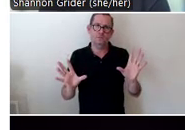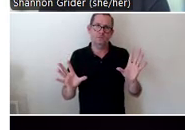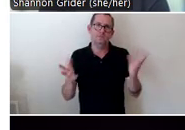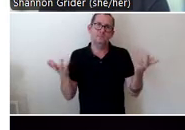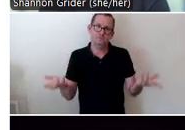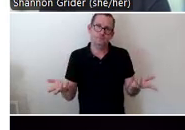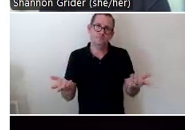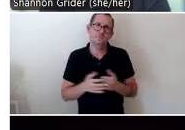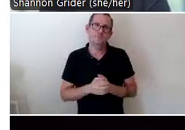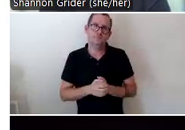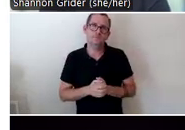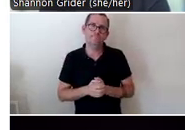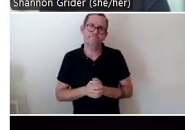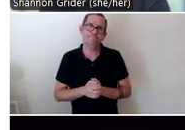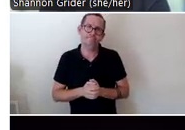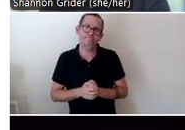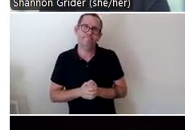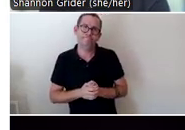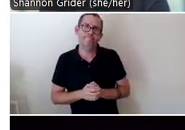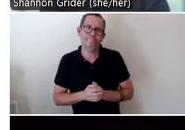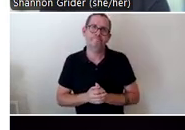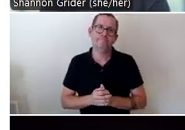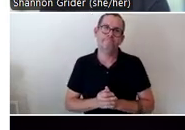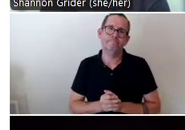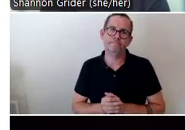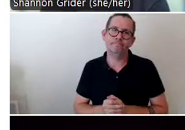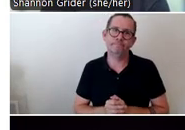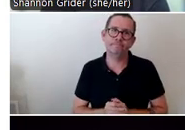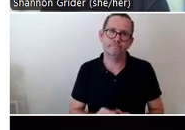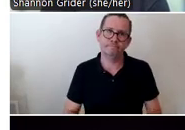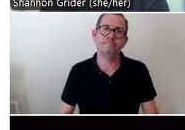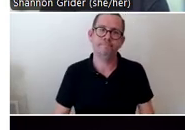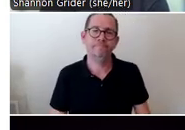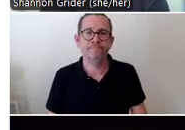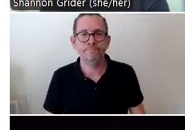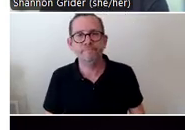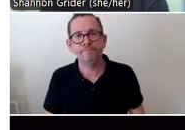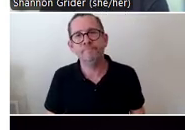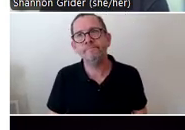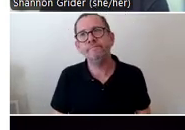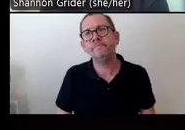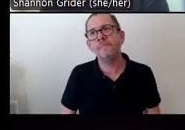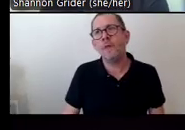interpreter to clarify so that they're using the accurate meaning of the word.